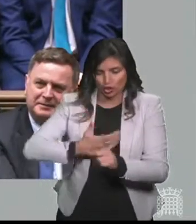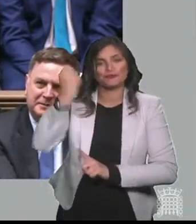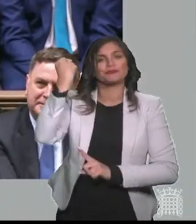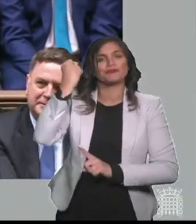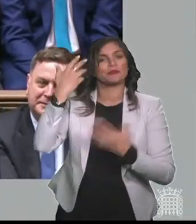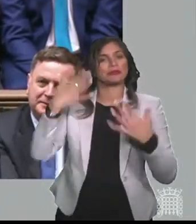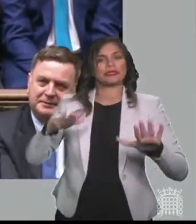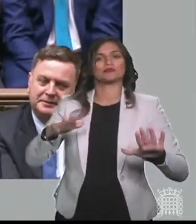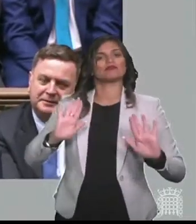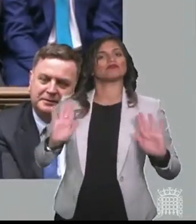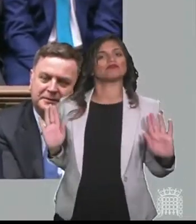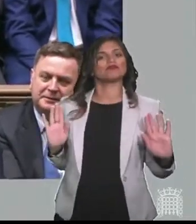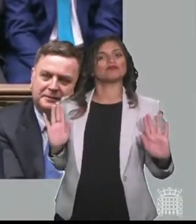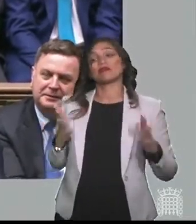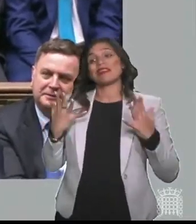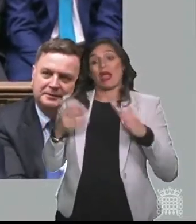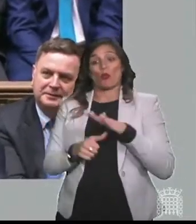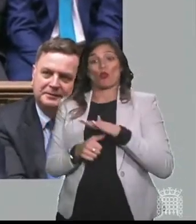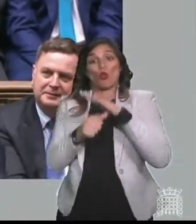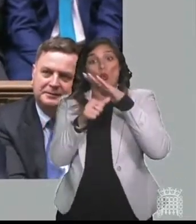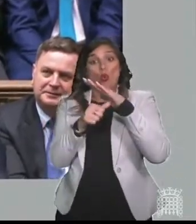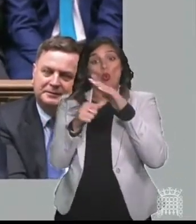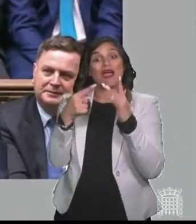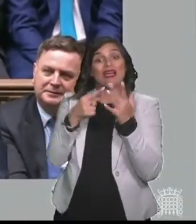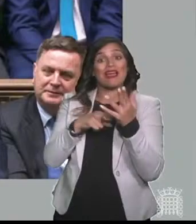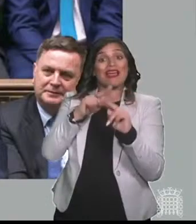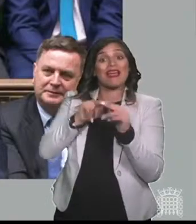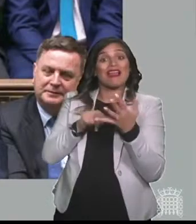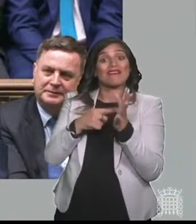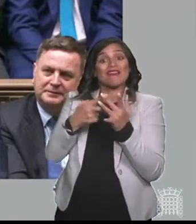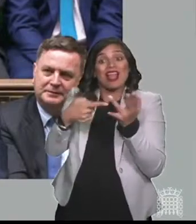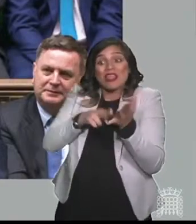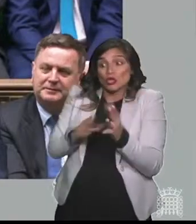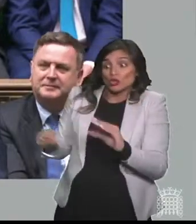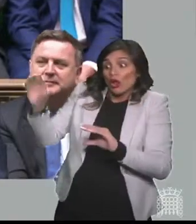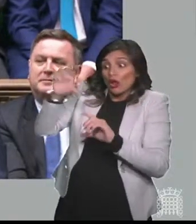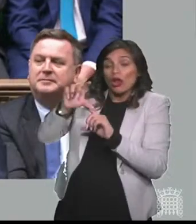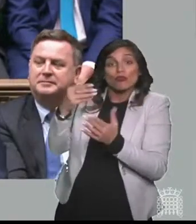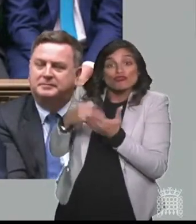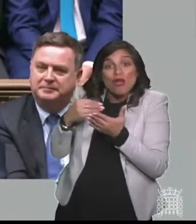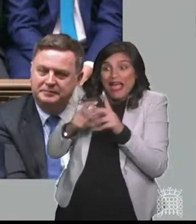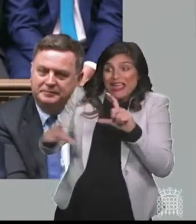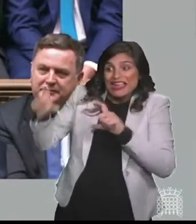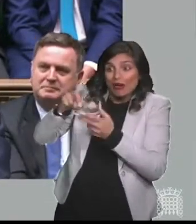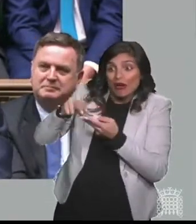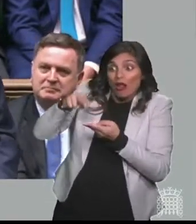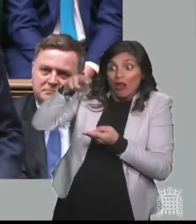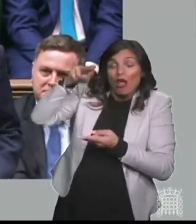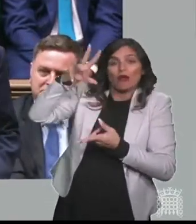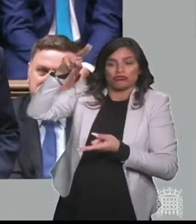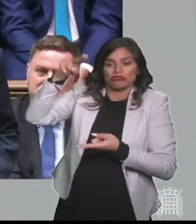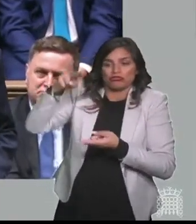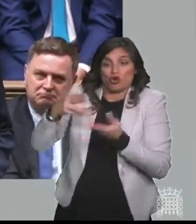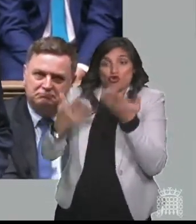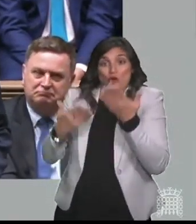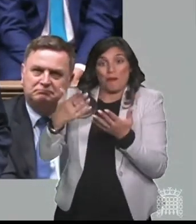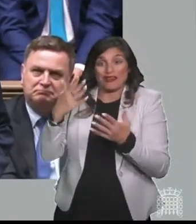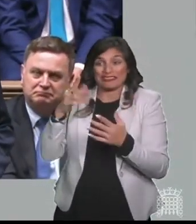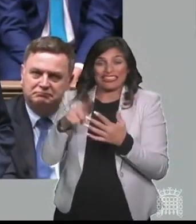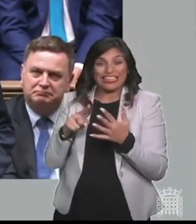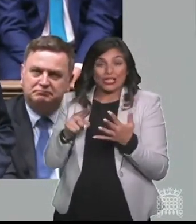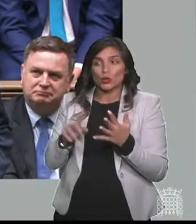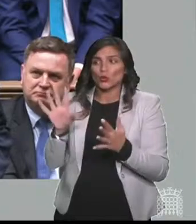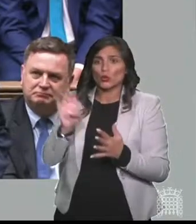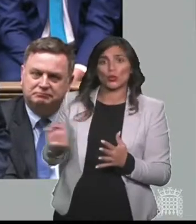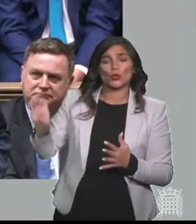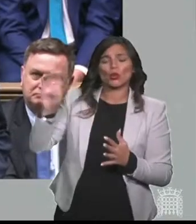Core inflation is now lower than in nearly half the economies in the EU, and the OBR say that headline inflation will fall to